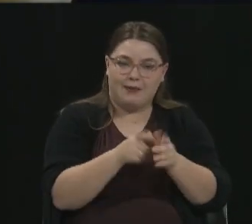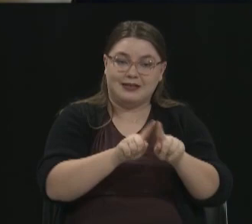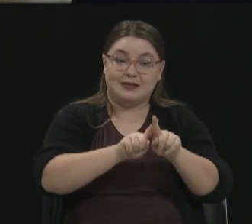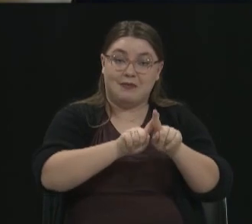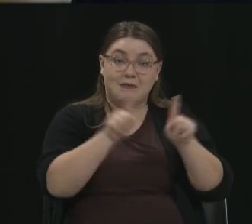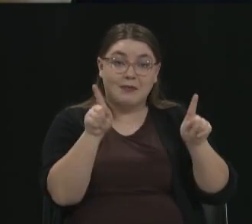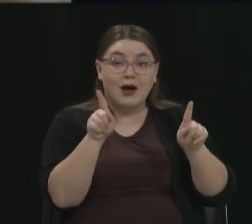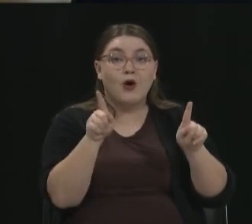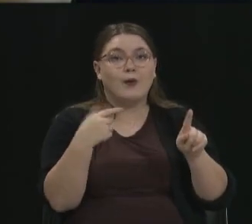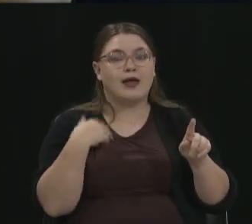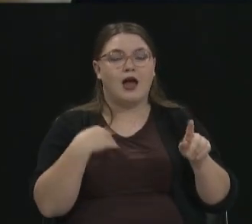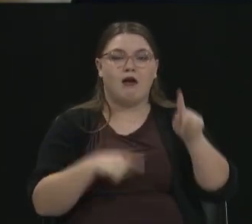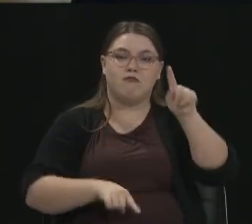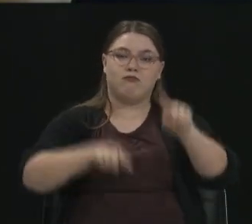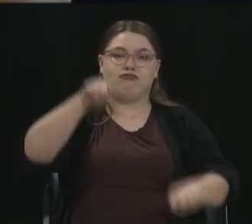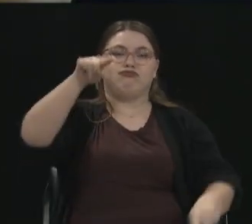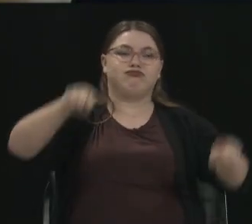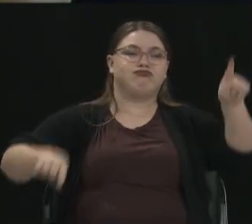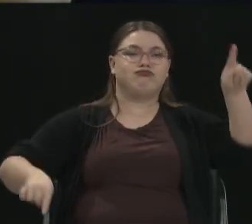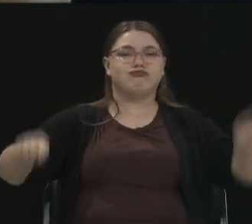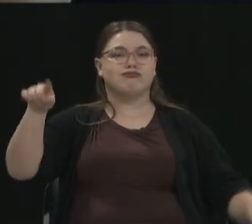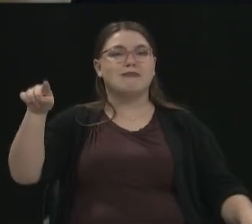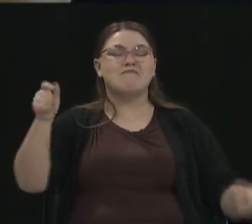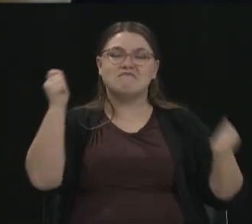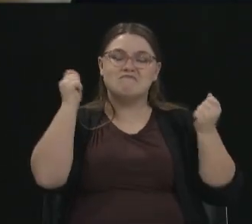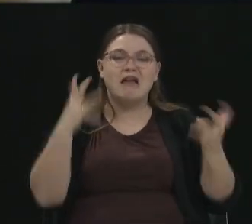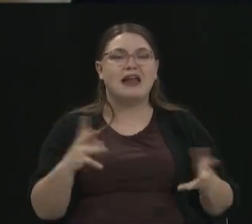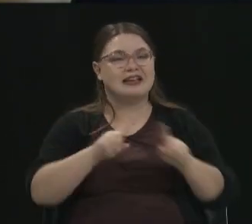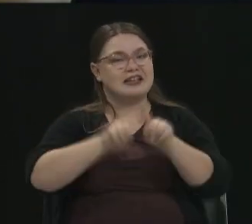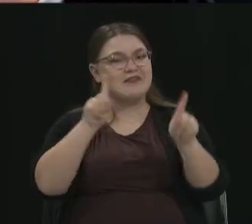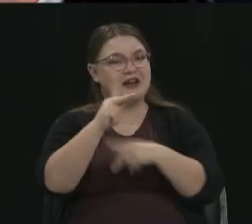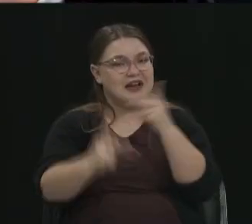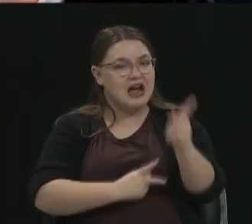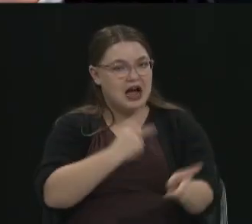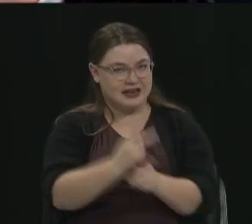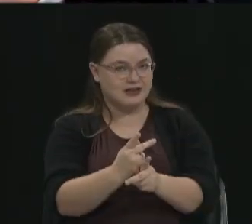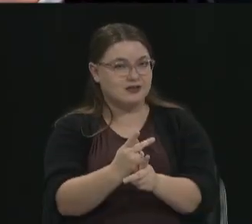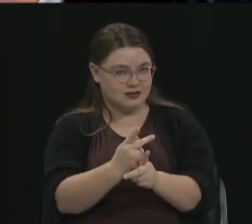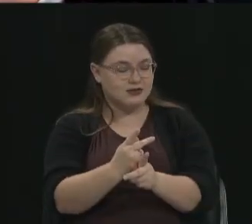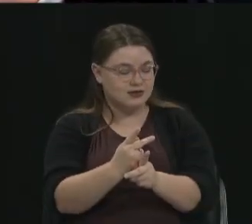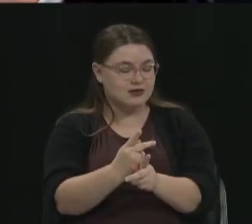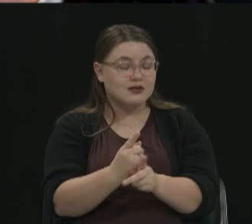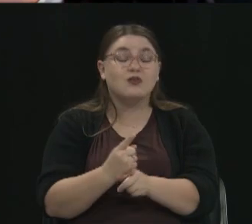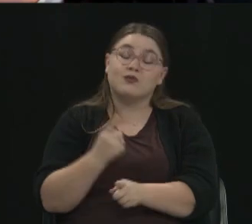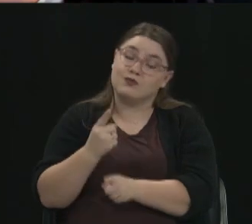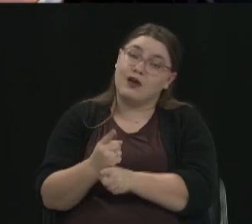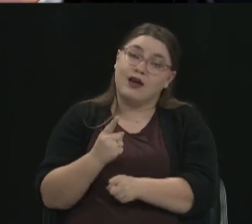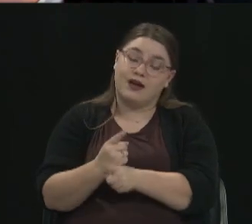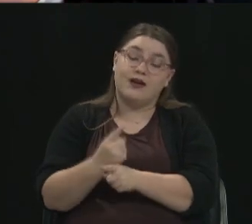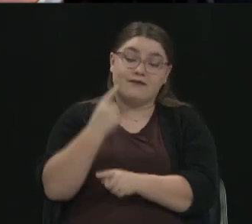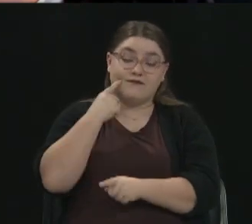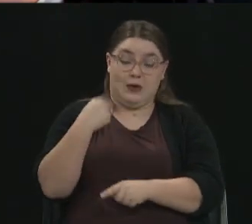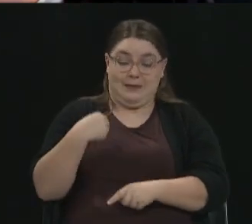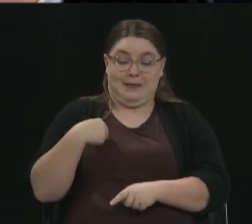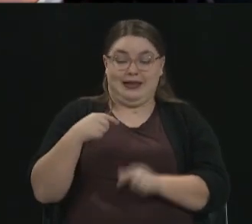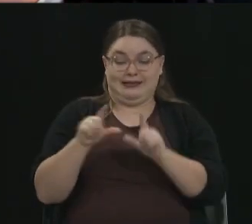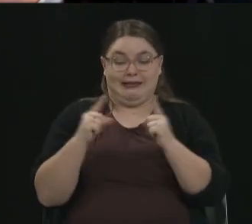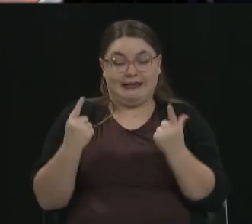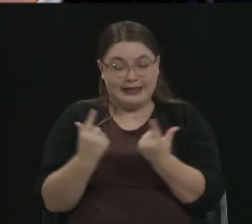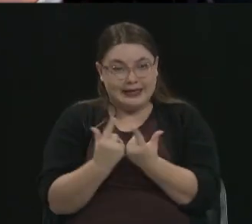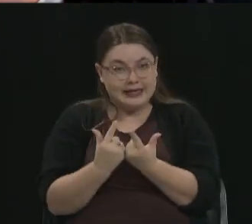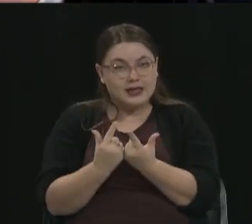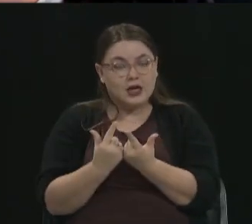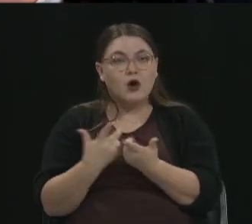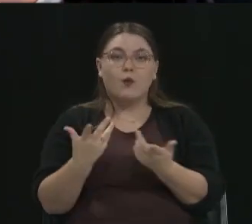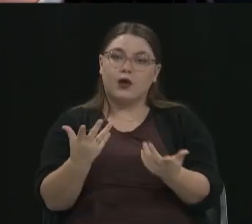different varieties. Sure. Yes. Right. Well, I guess, especially as a member of the league, we're always looking to see what